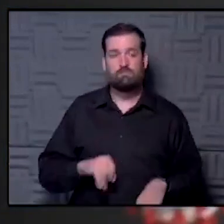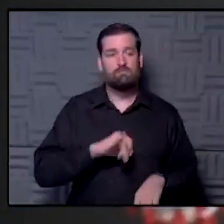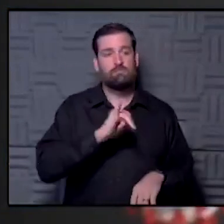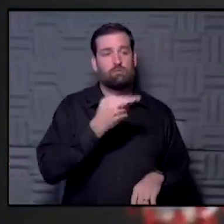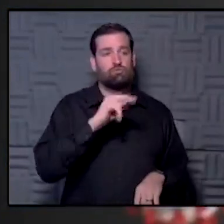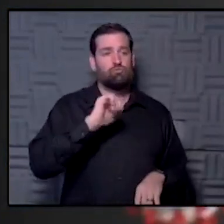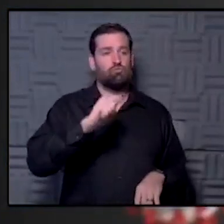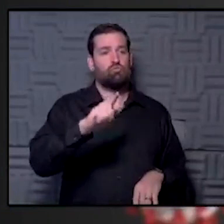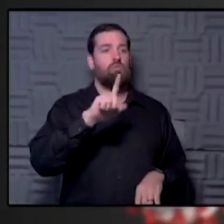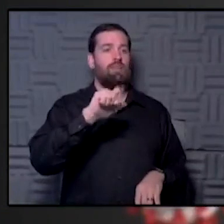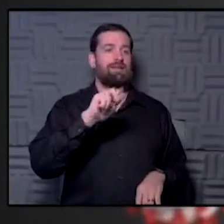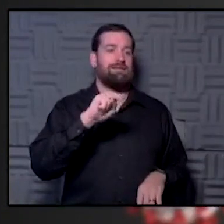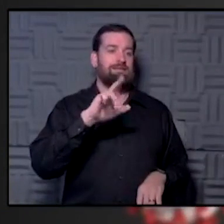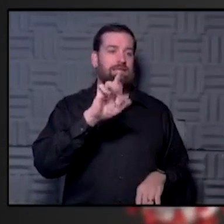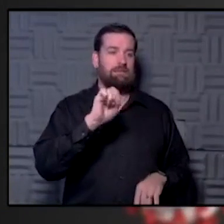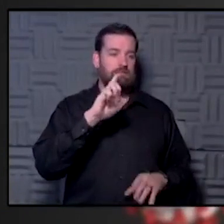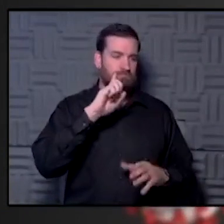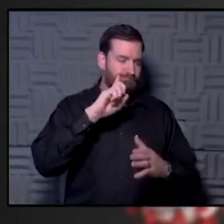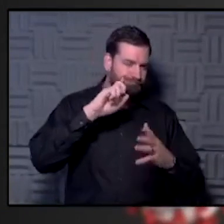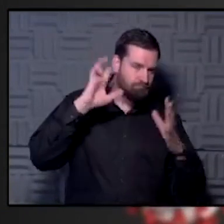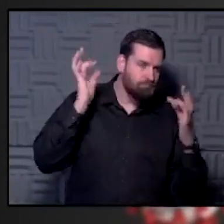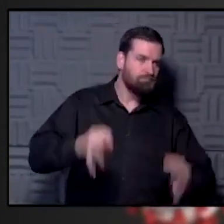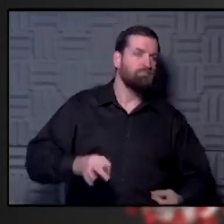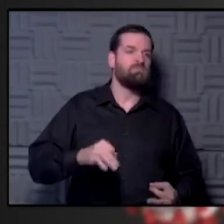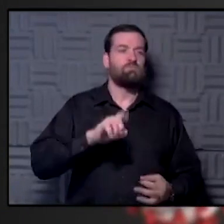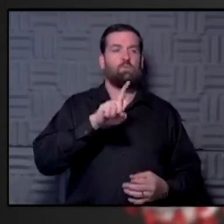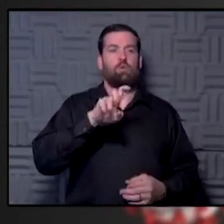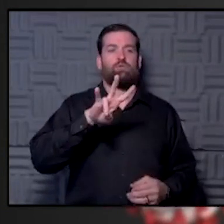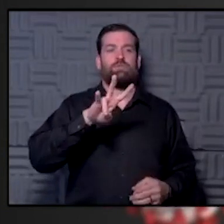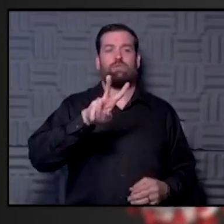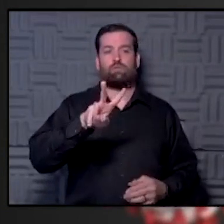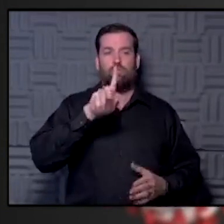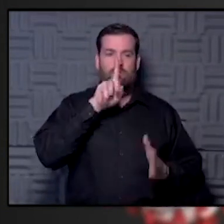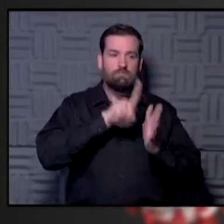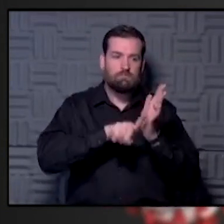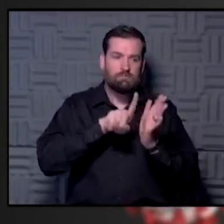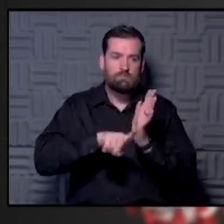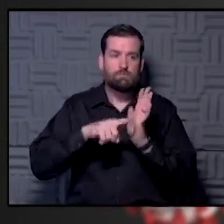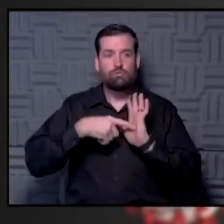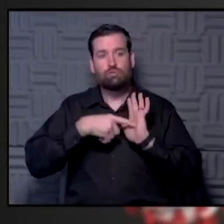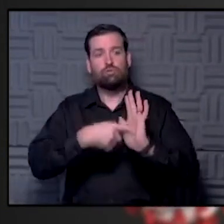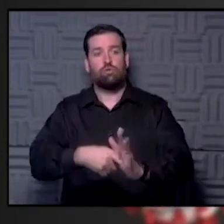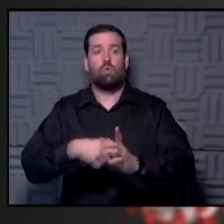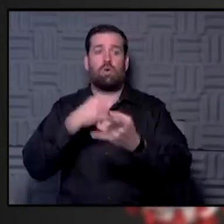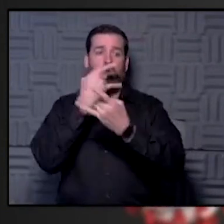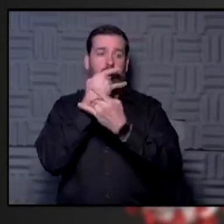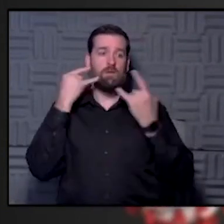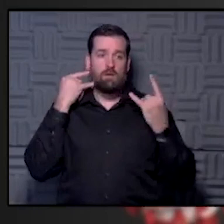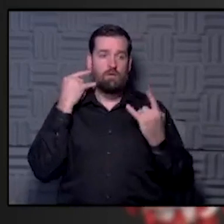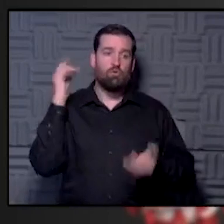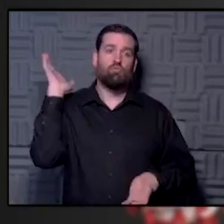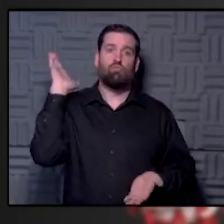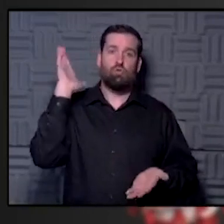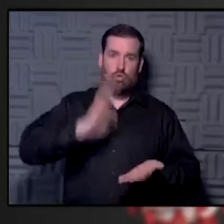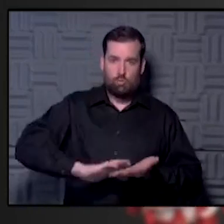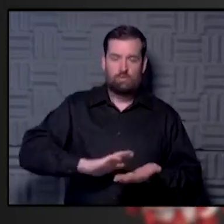Lancet recently concluded that 172 investigational studies show wearing face masks reduces the risk of